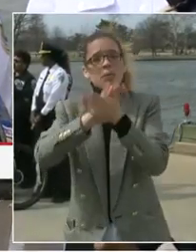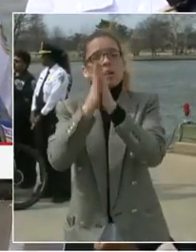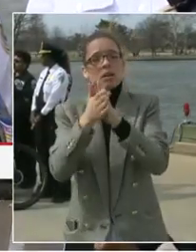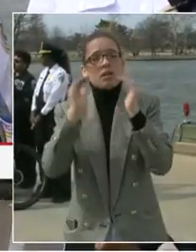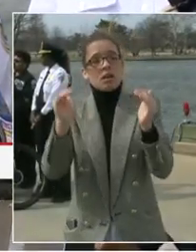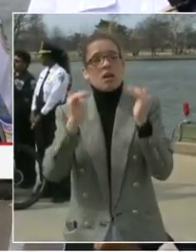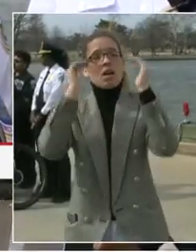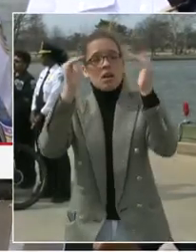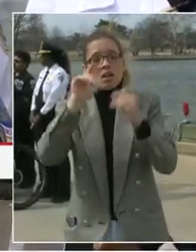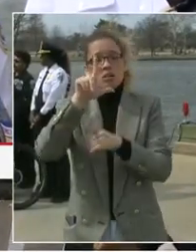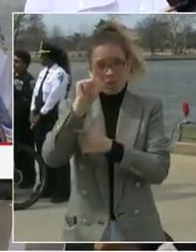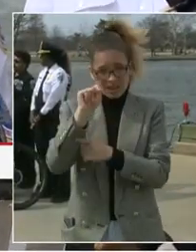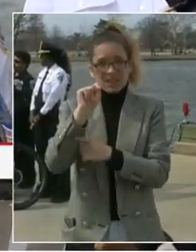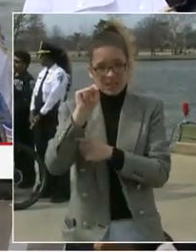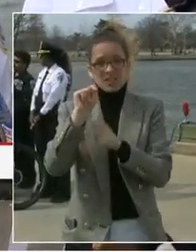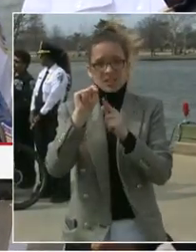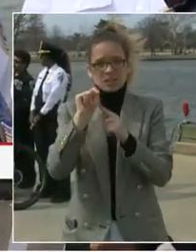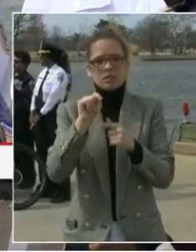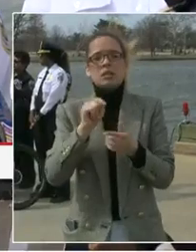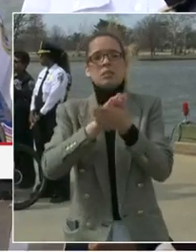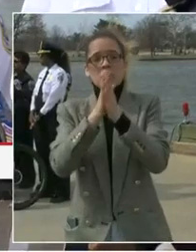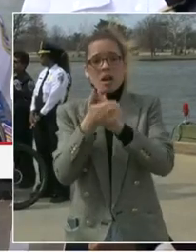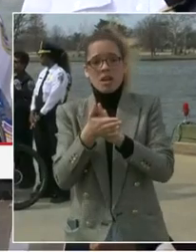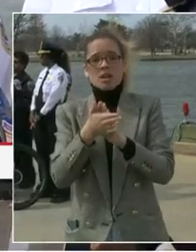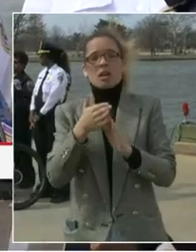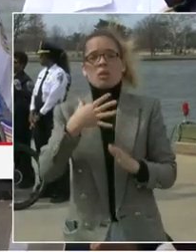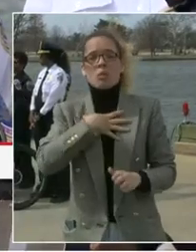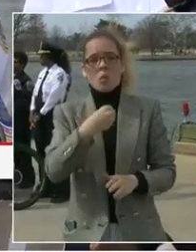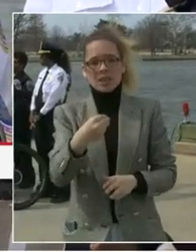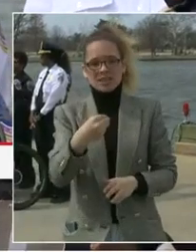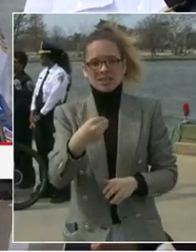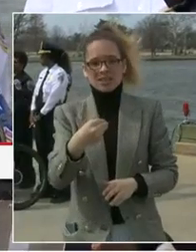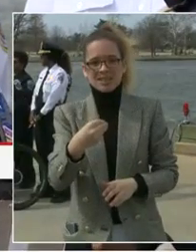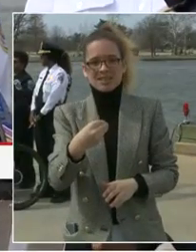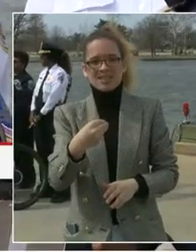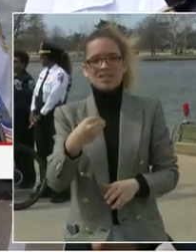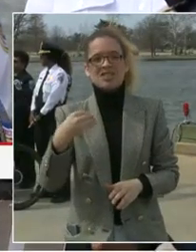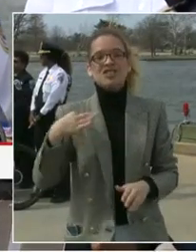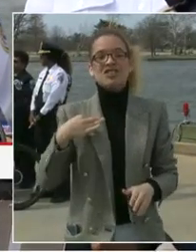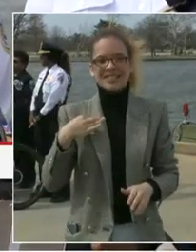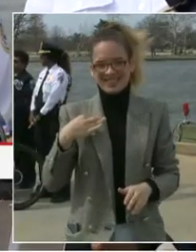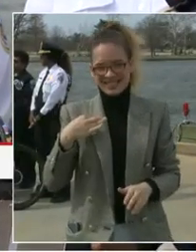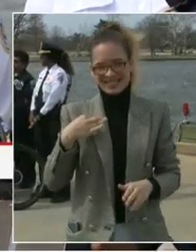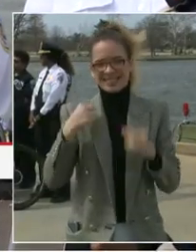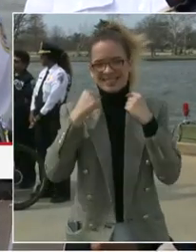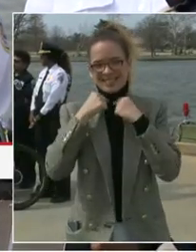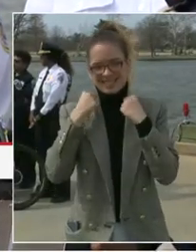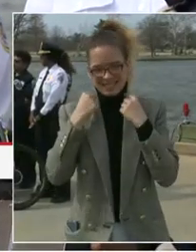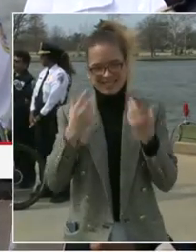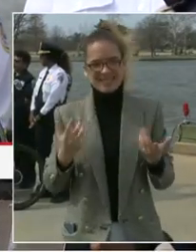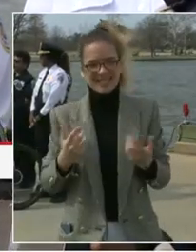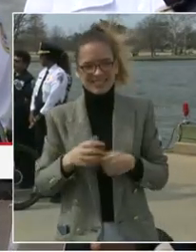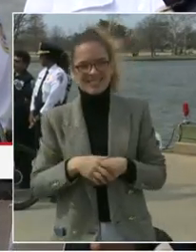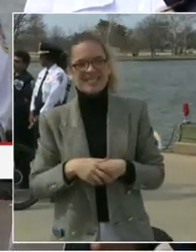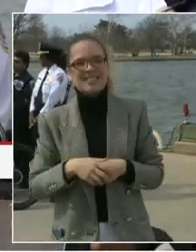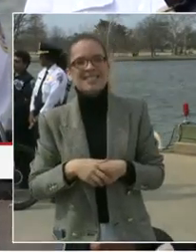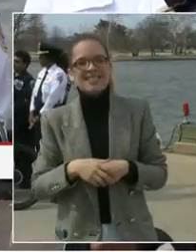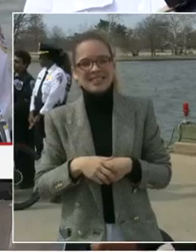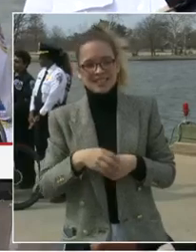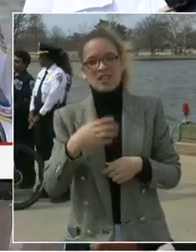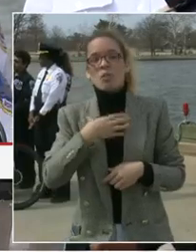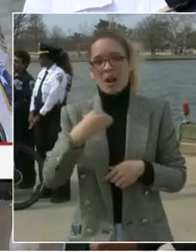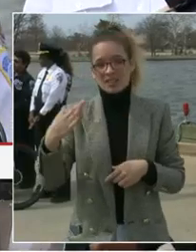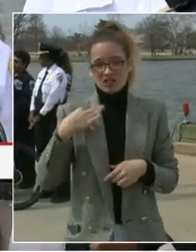management ranks. I became what is known as a white shirt. Captain and inspector ranks followed, and I spent several of those years on the chief's